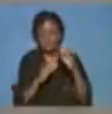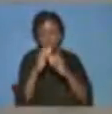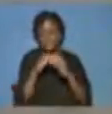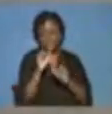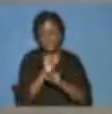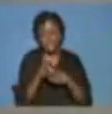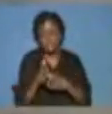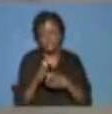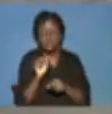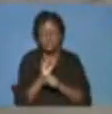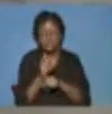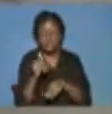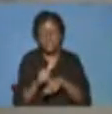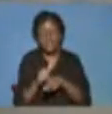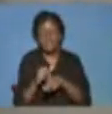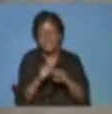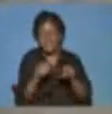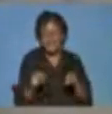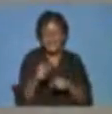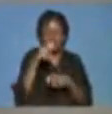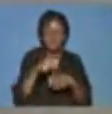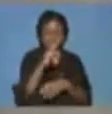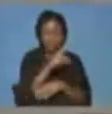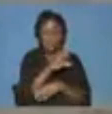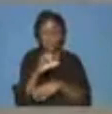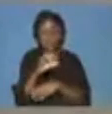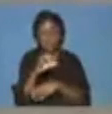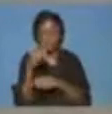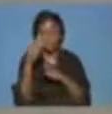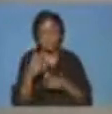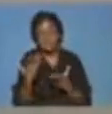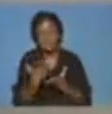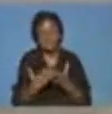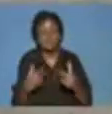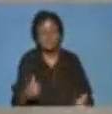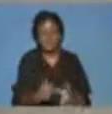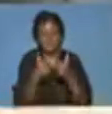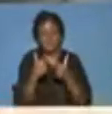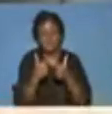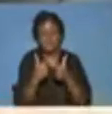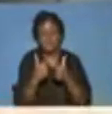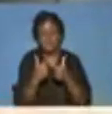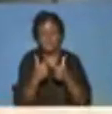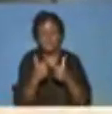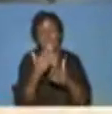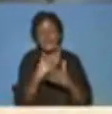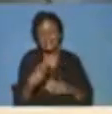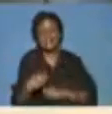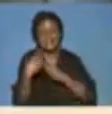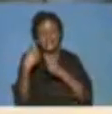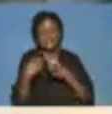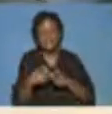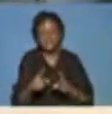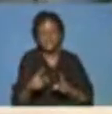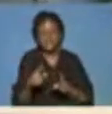site, including 100 Bahamians. He said there were some challenges and setbacks on site during the height of the pandemic, and he also provided